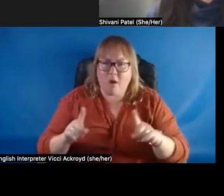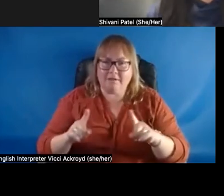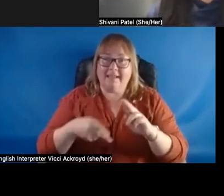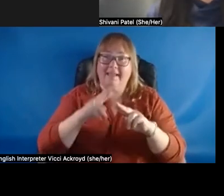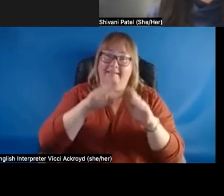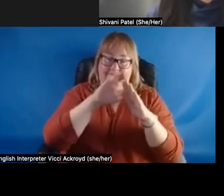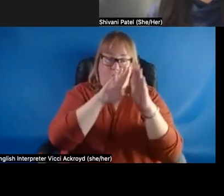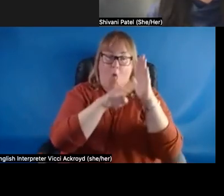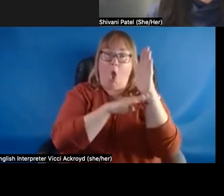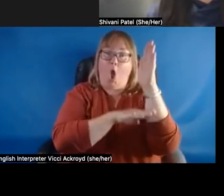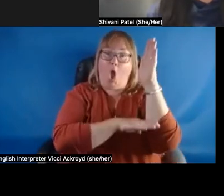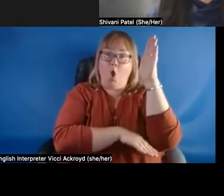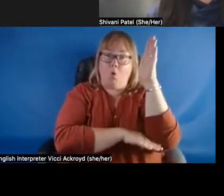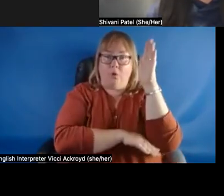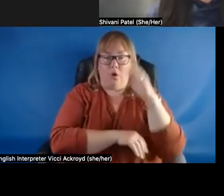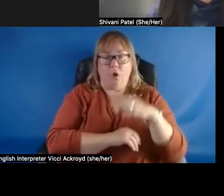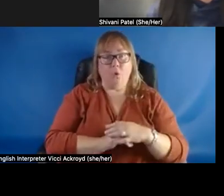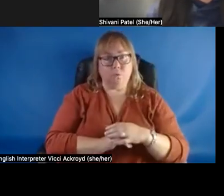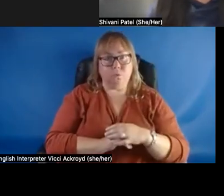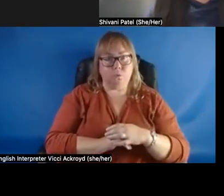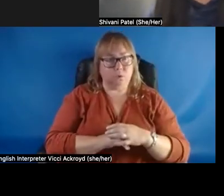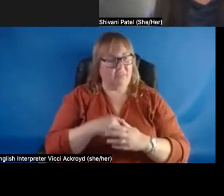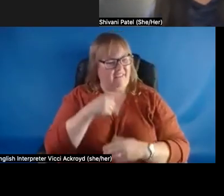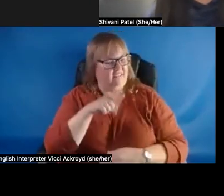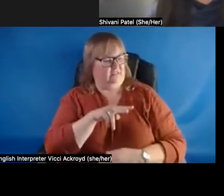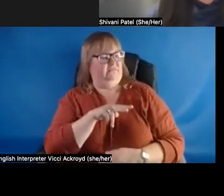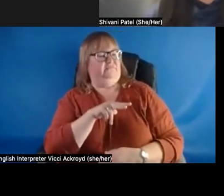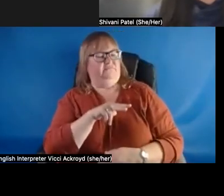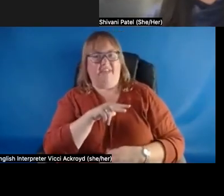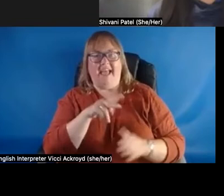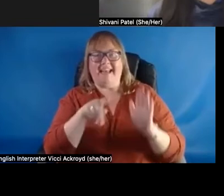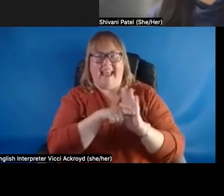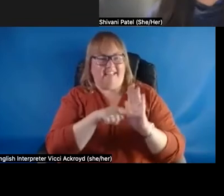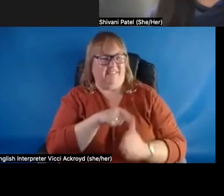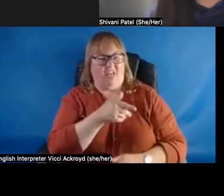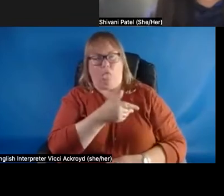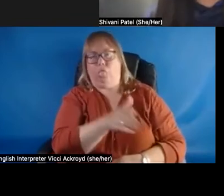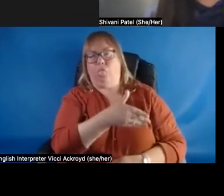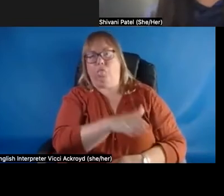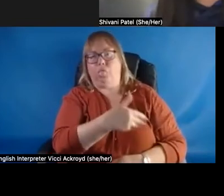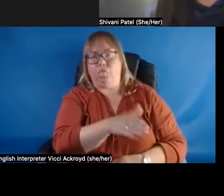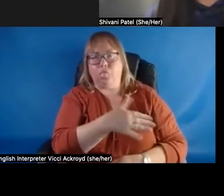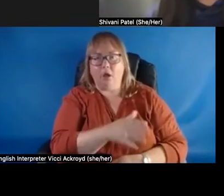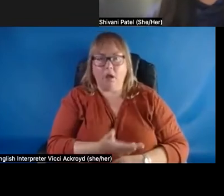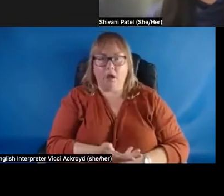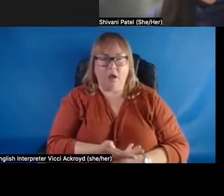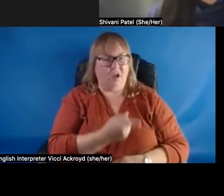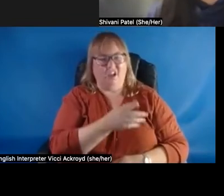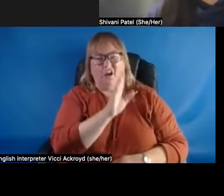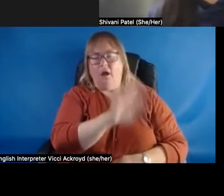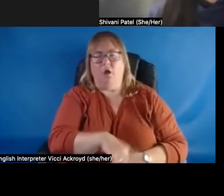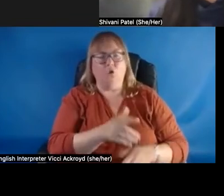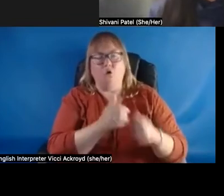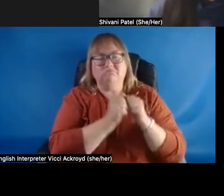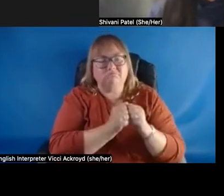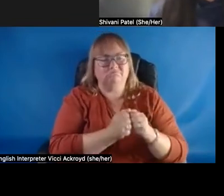do just have that negative attitude of just dismissing that person and just being like, oh, well, they have nothing of value to offer. Even if